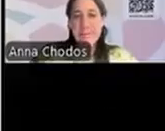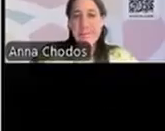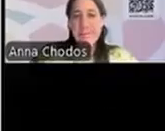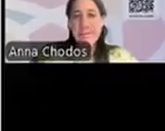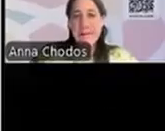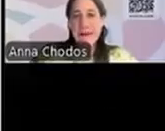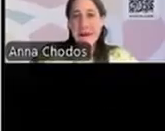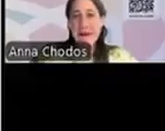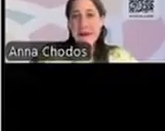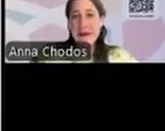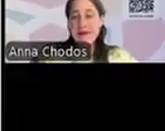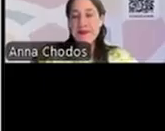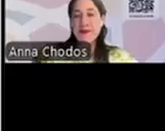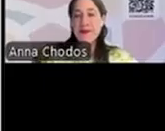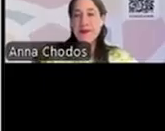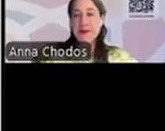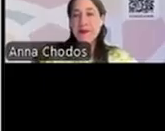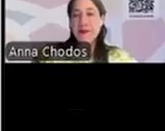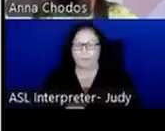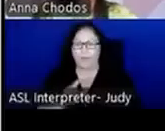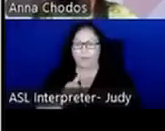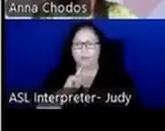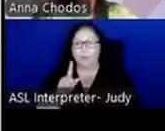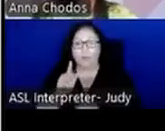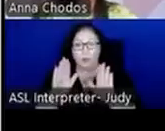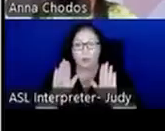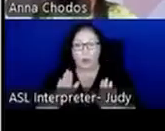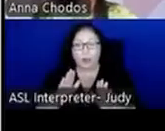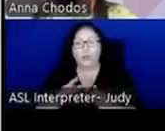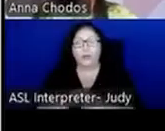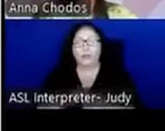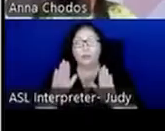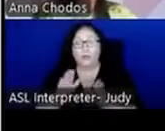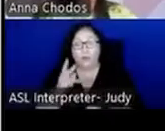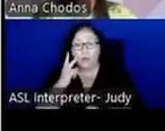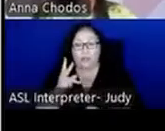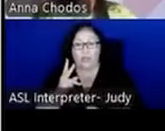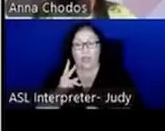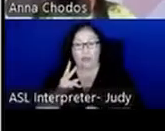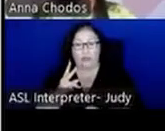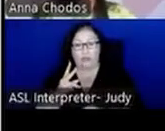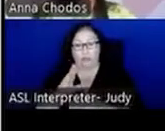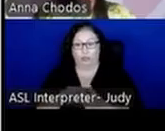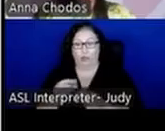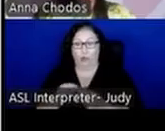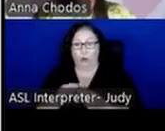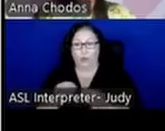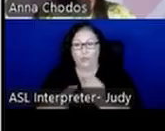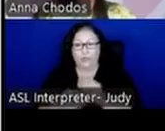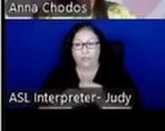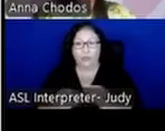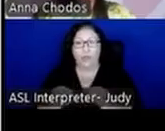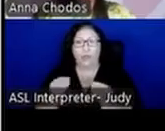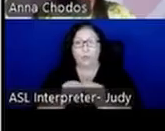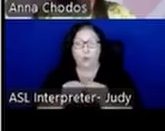you're also kind of seeing those firsthand stories as well, in addition to the more quantitative metrics about the reach of your training. So Jennifer,